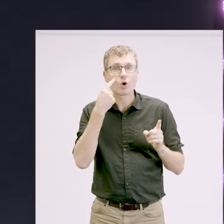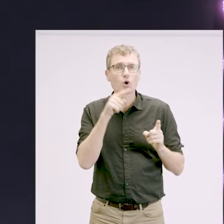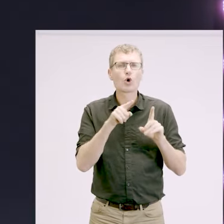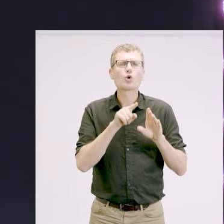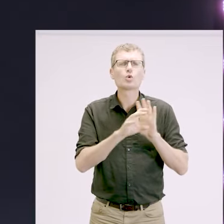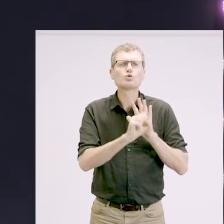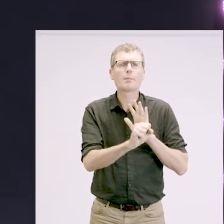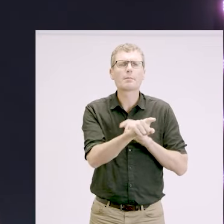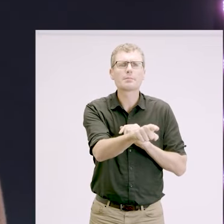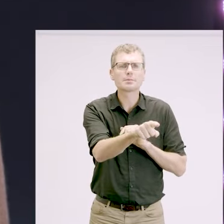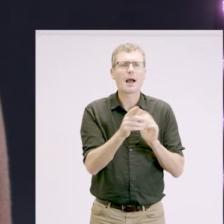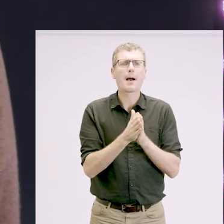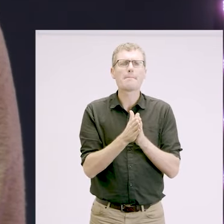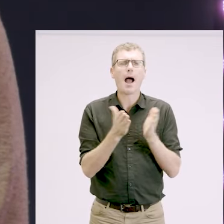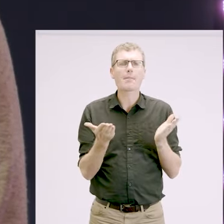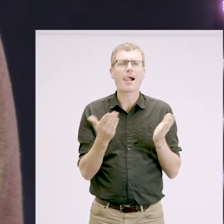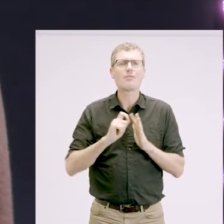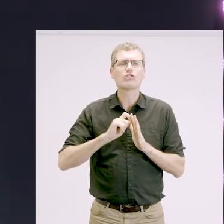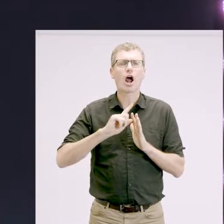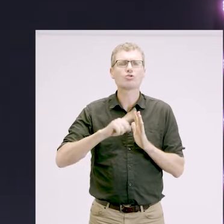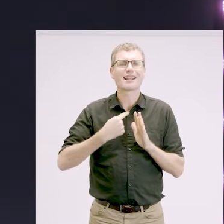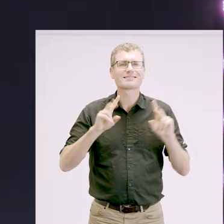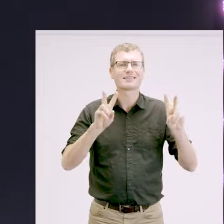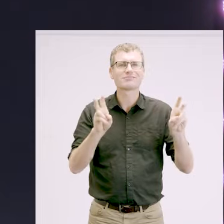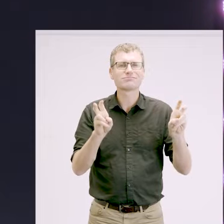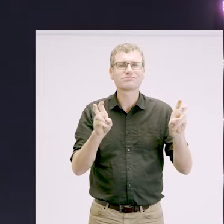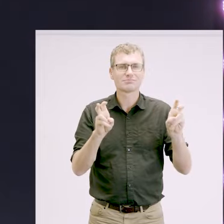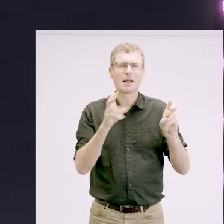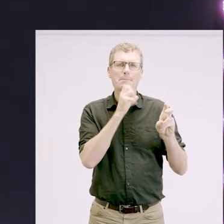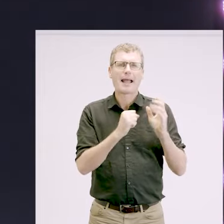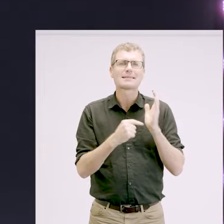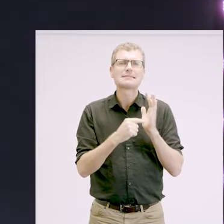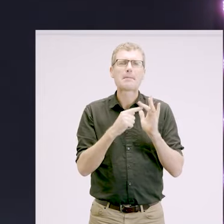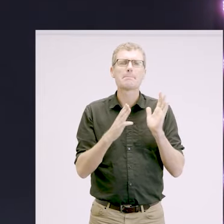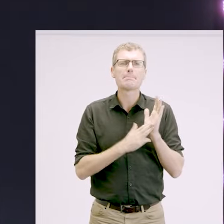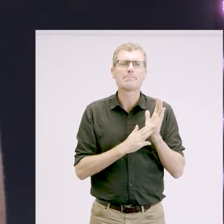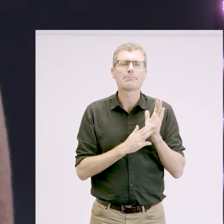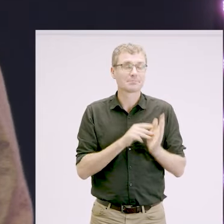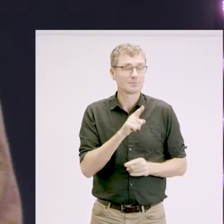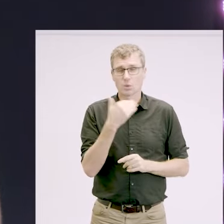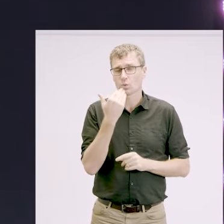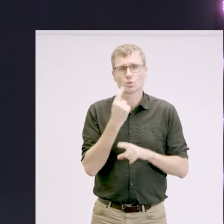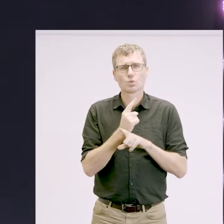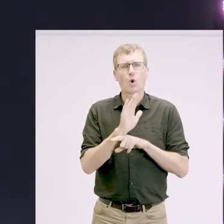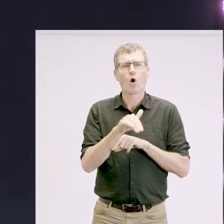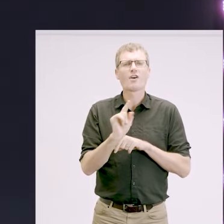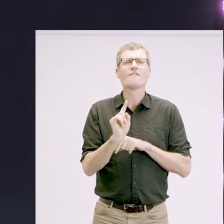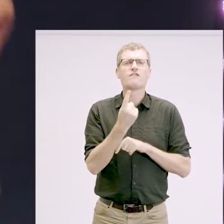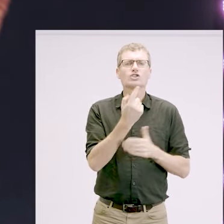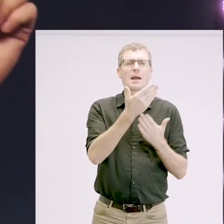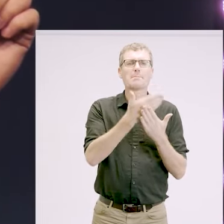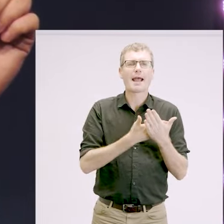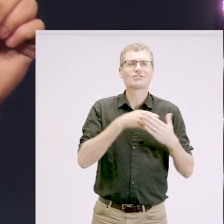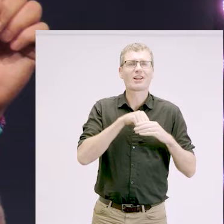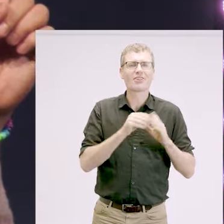on YouTube ever? Right? We've become good friends with Tim and the guys at the Bible Project. And Tim is always, he talks always about